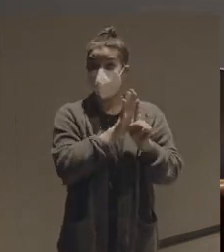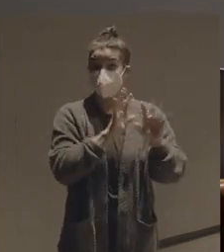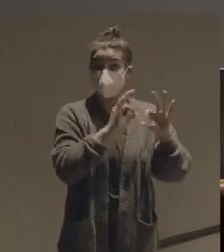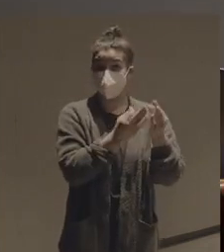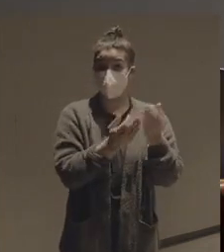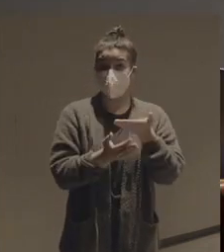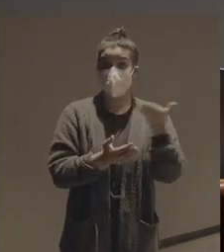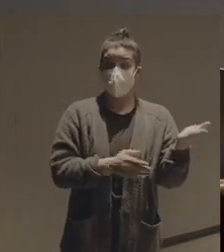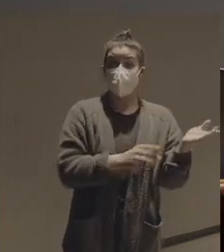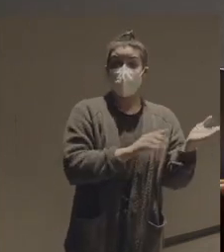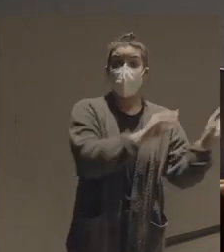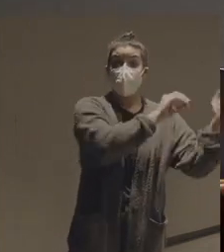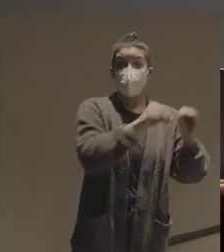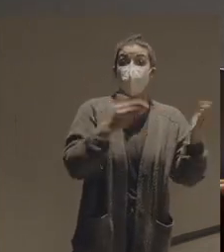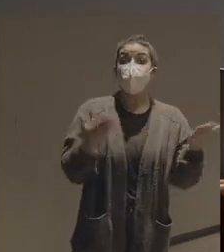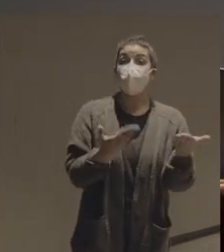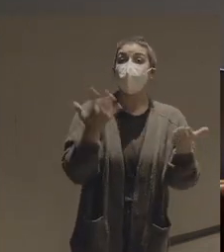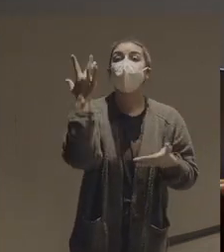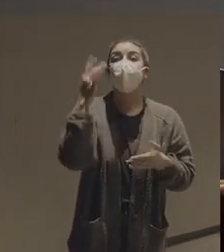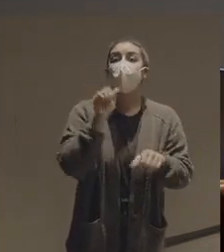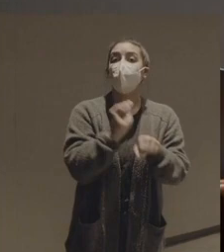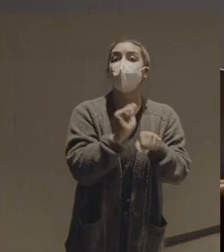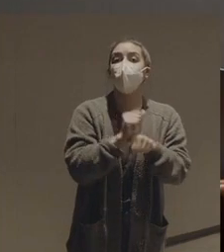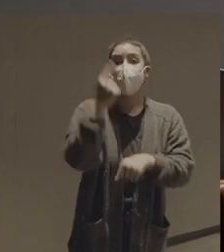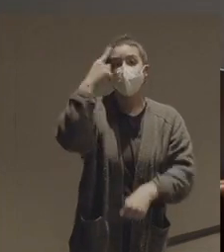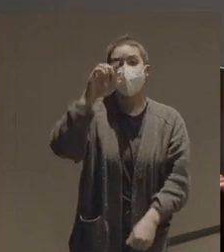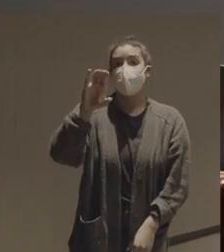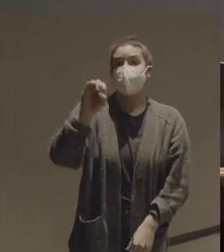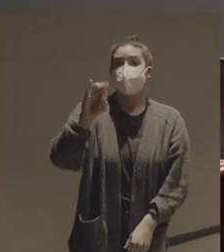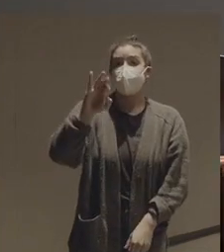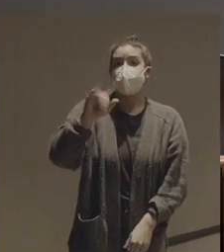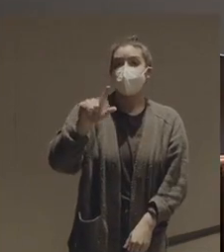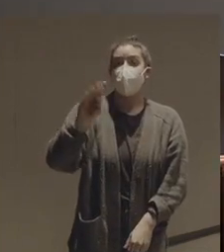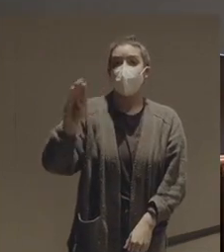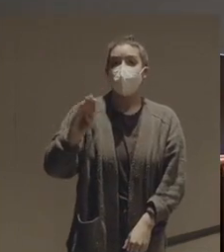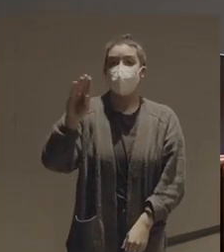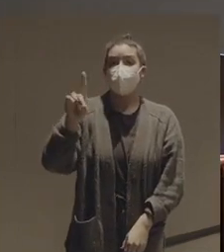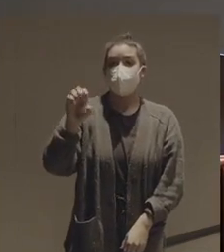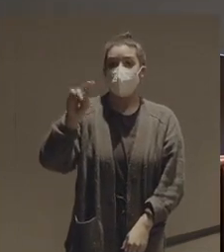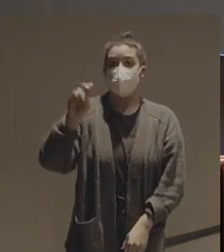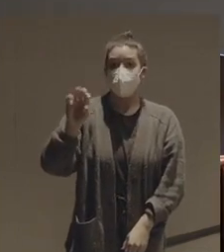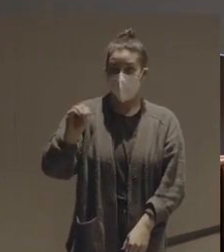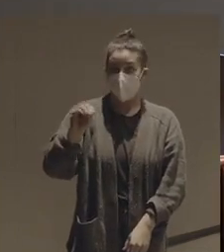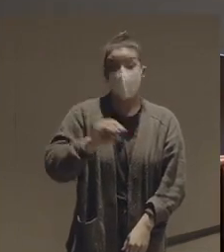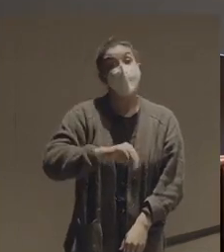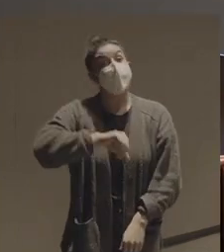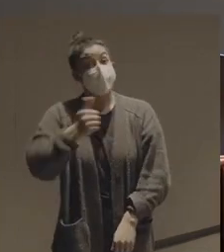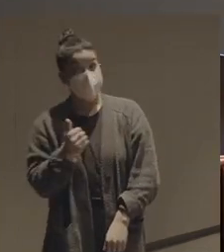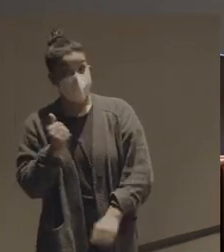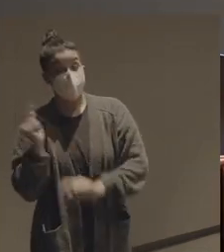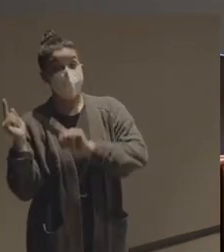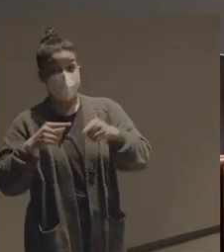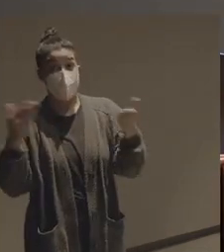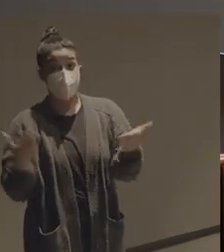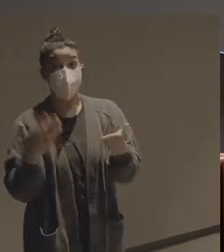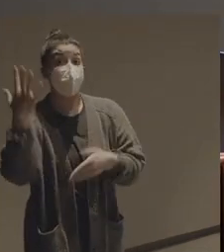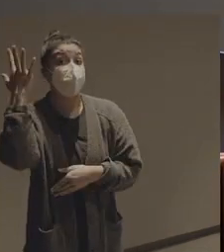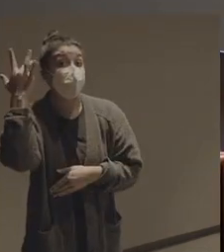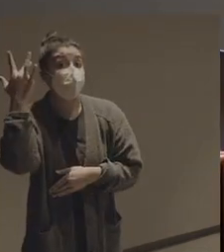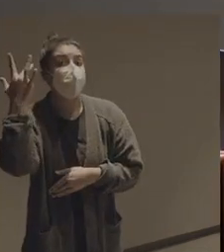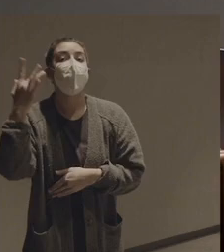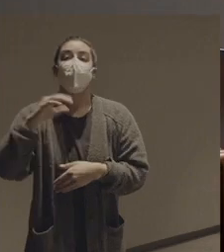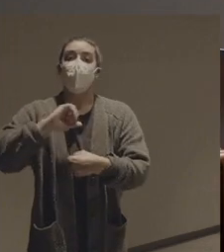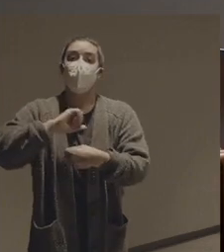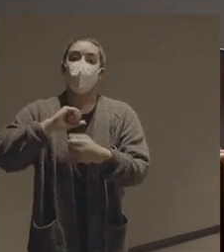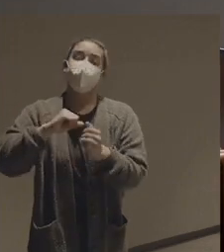DeMille, and the other came to be a miner. So, you know, go California.